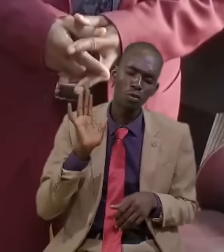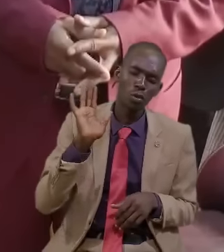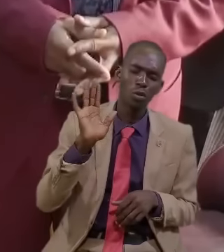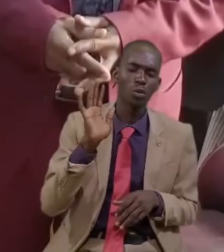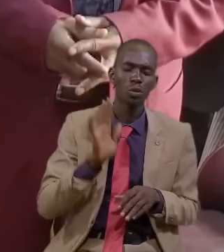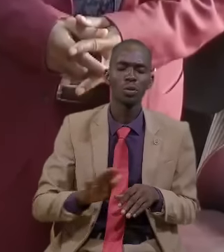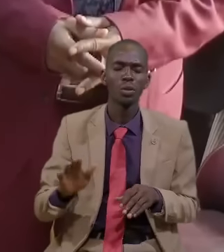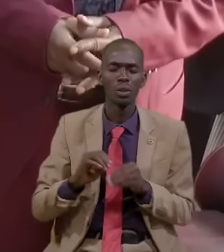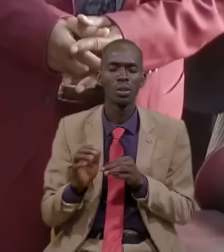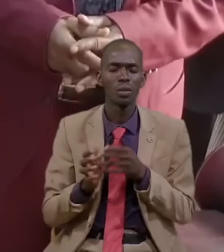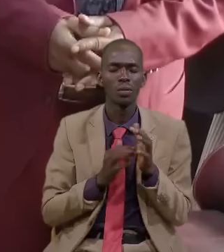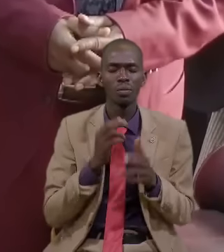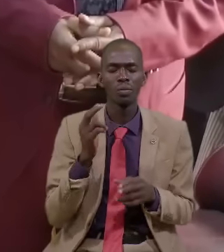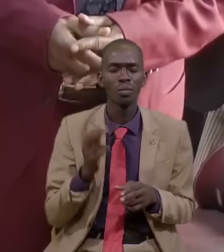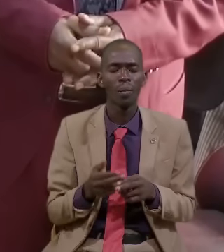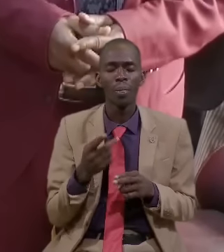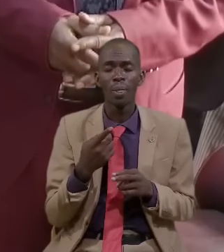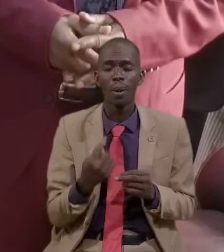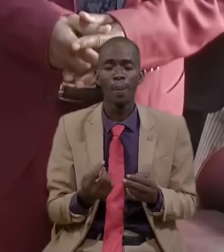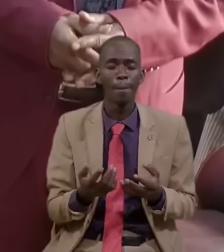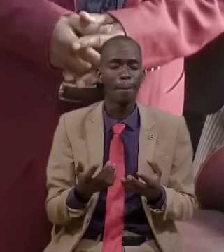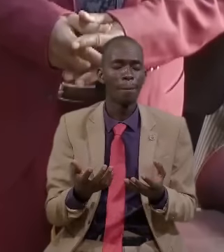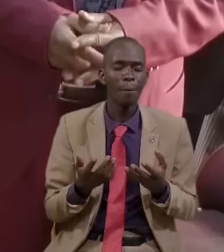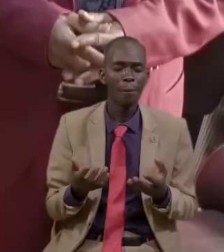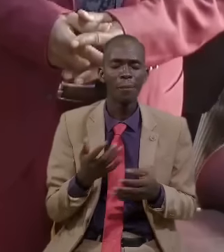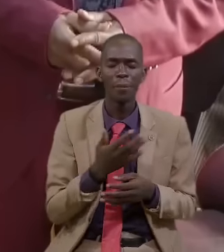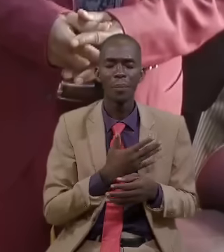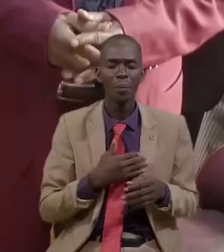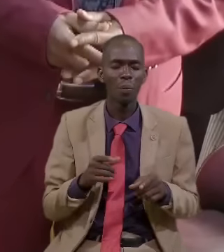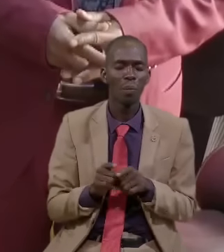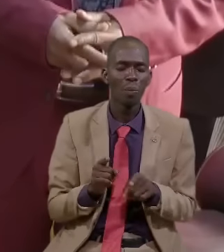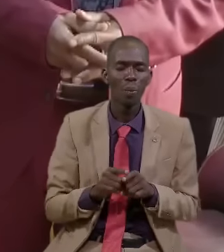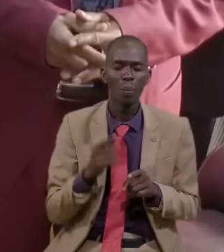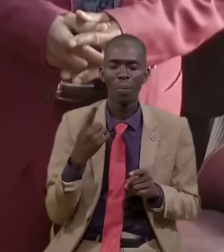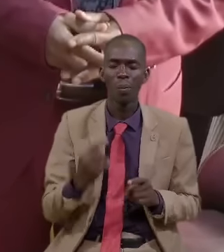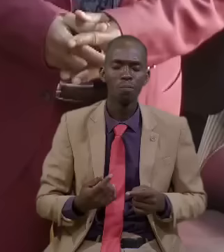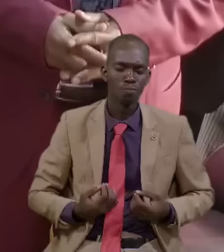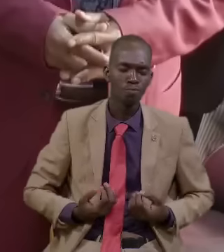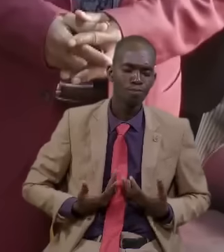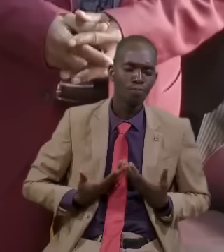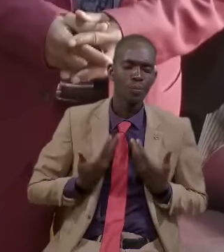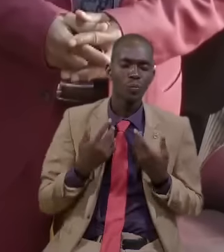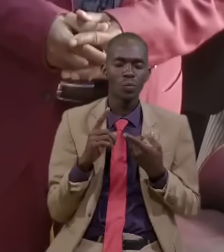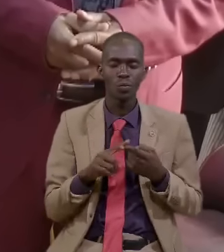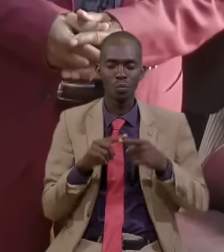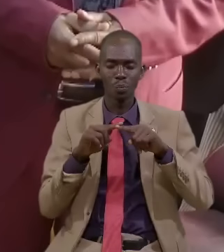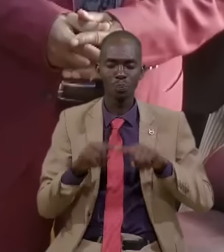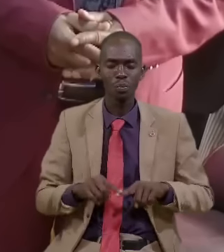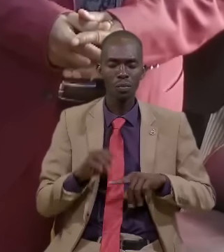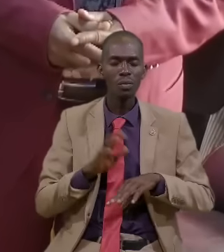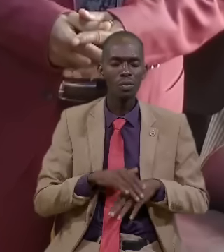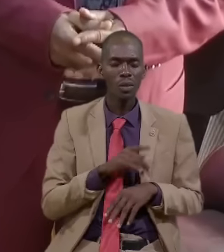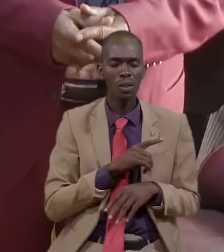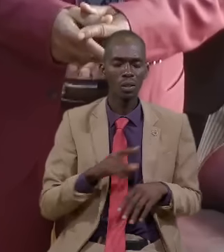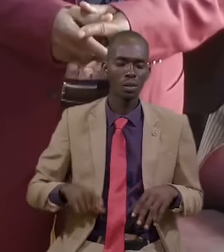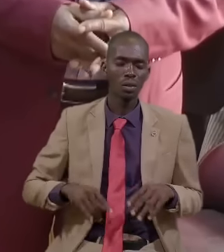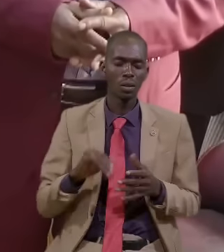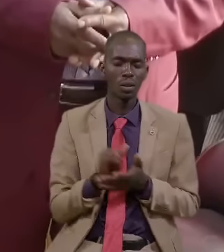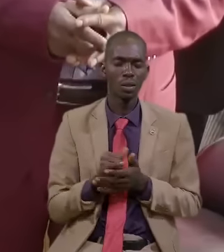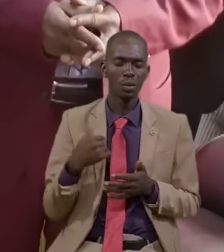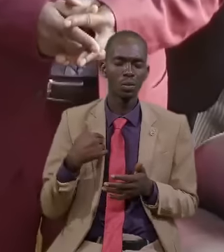The desire and also the passion to wait on the Lord so that we renew our